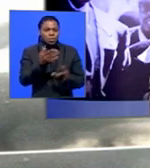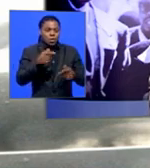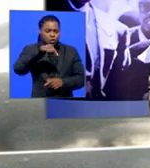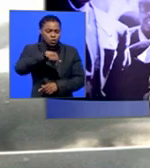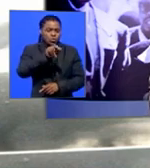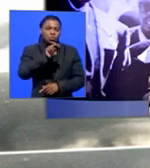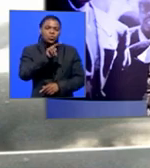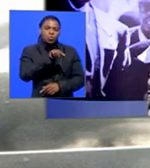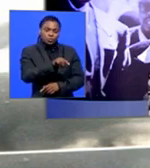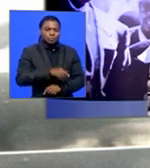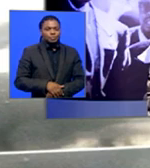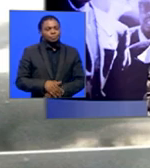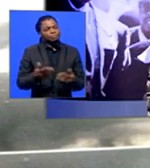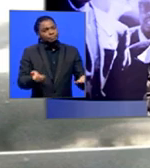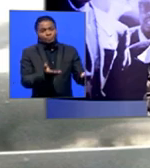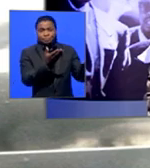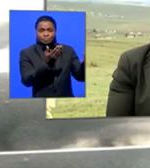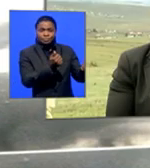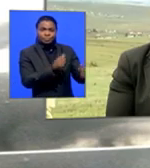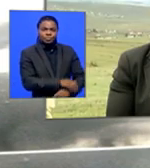taking place. So, Yulisa, it's over to you.